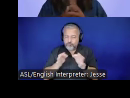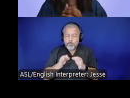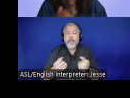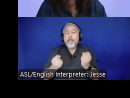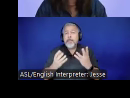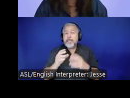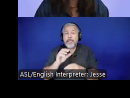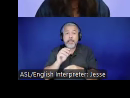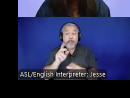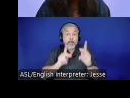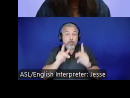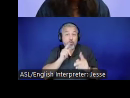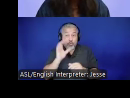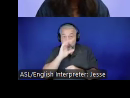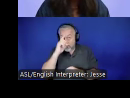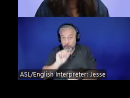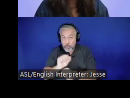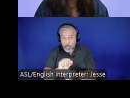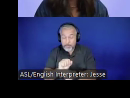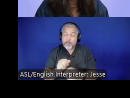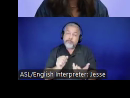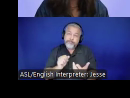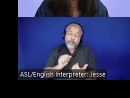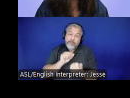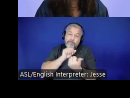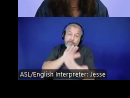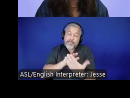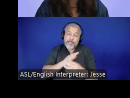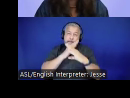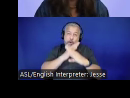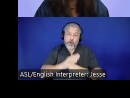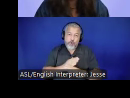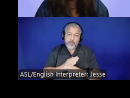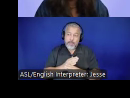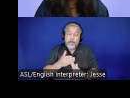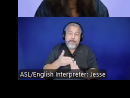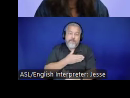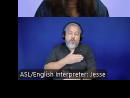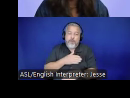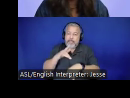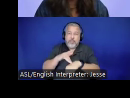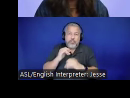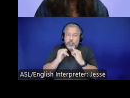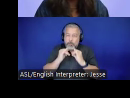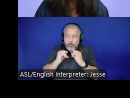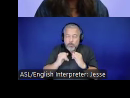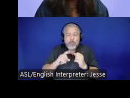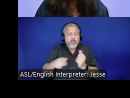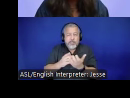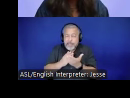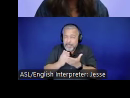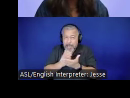know, with disabilities face barriers even before they get to an interview. Just navigating job